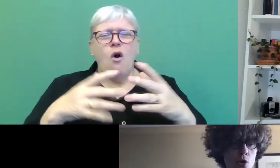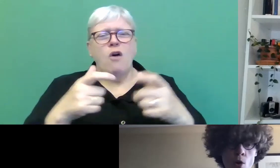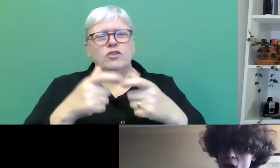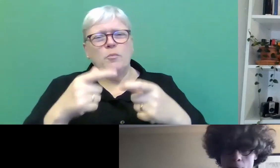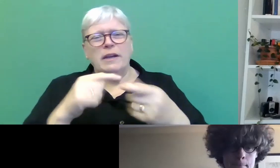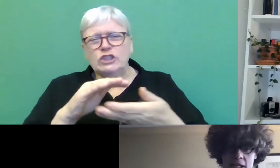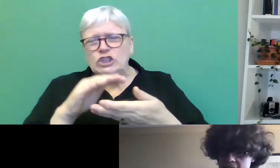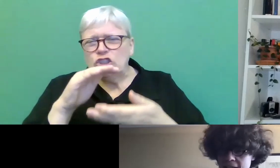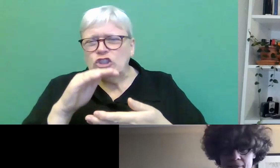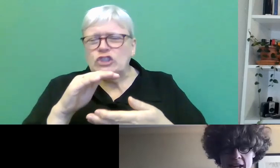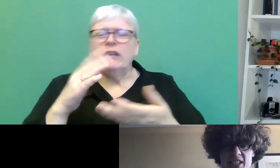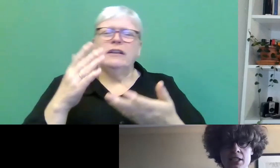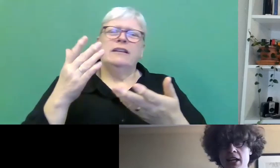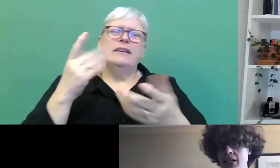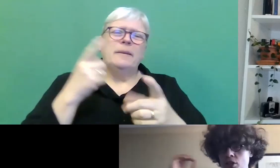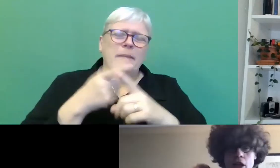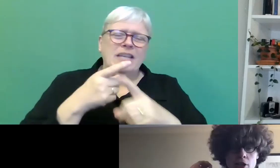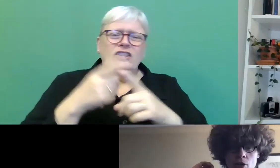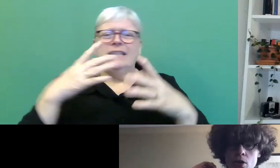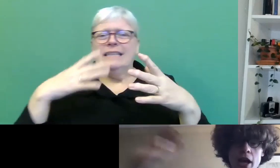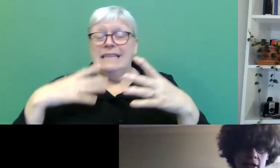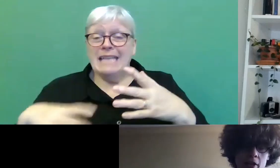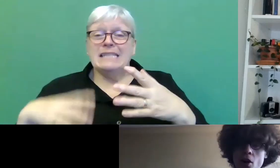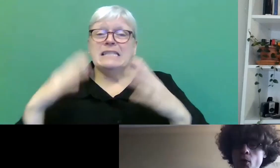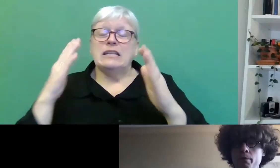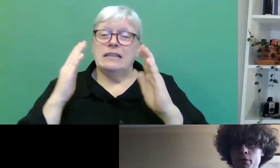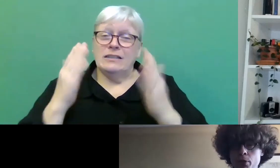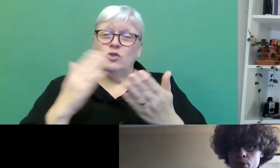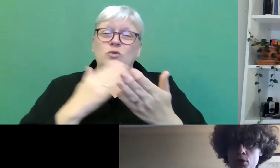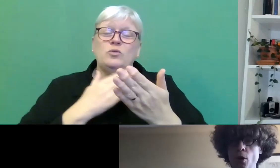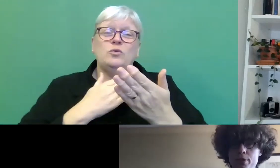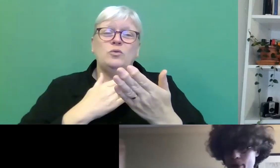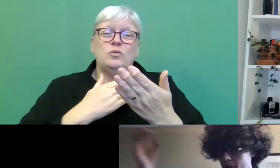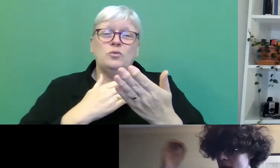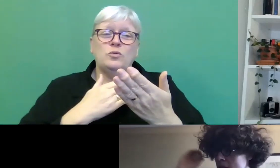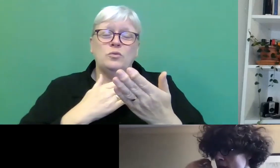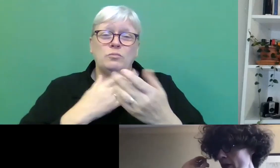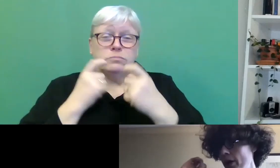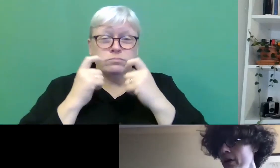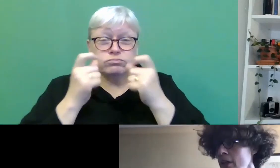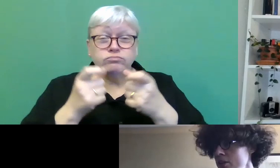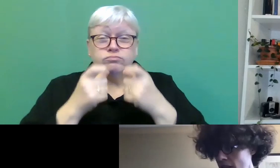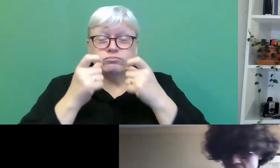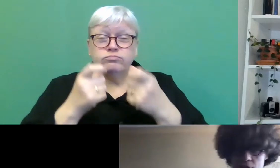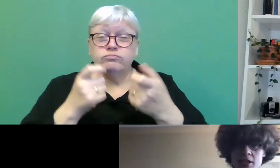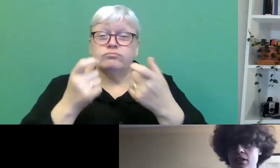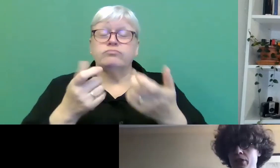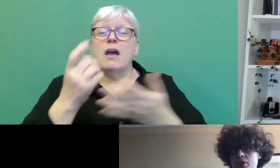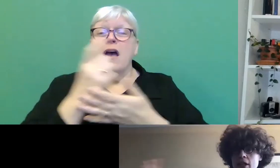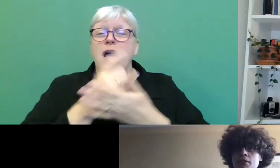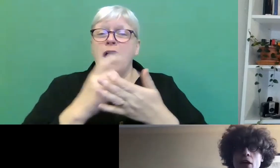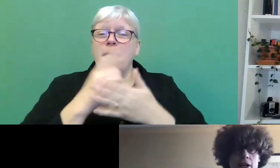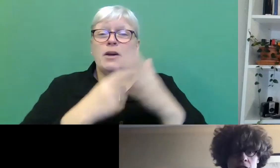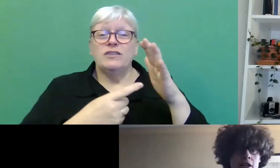seemed so immediate and necessary to, like, you know, clarion call them from the rooftops about the significance